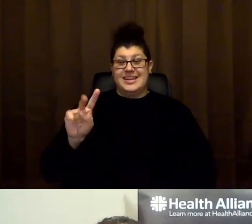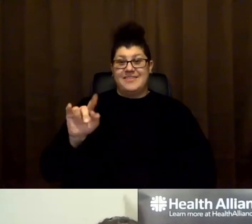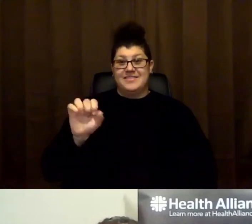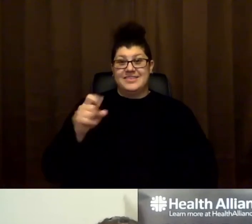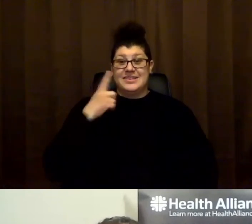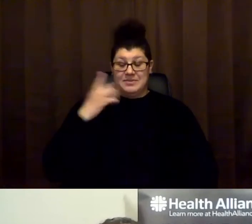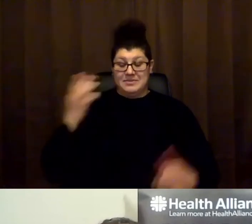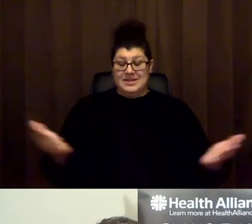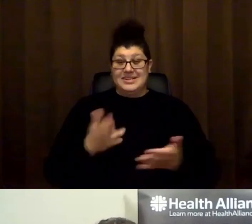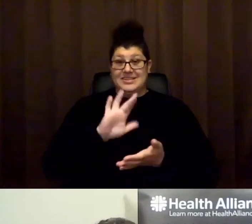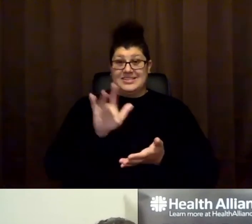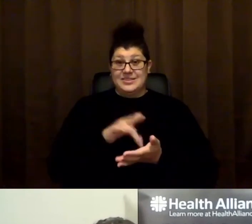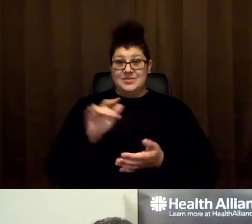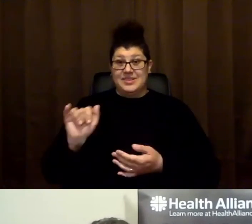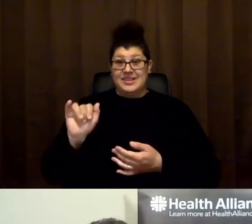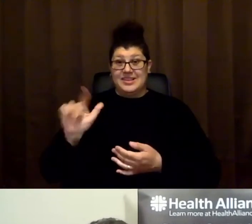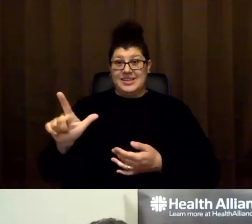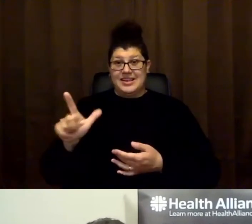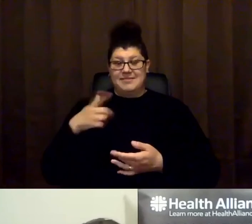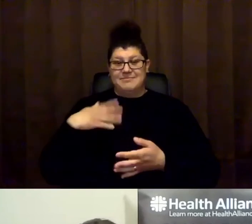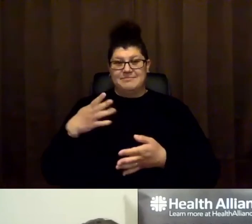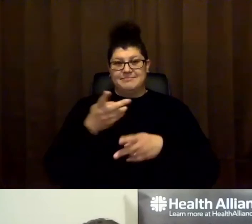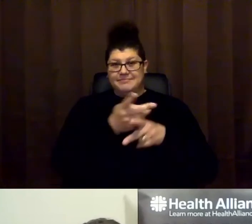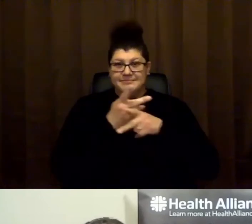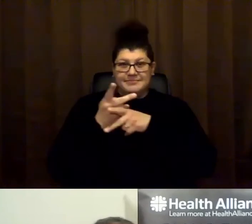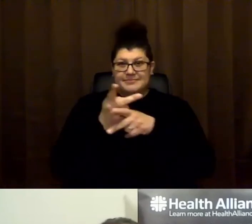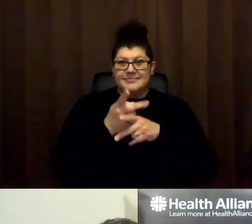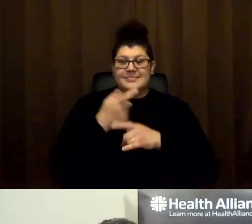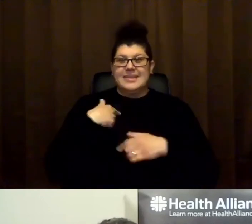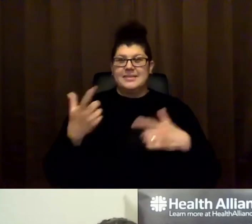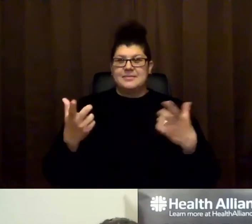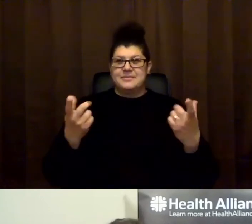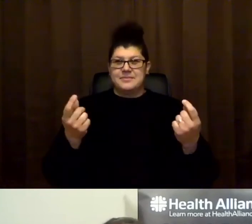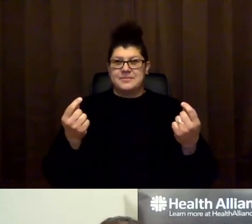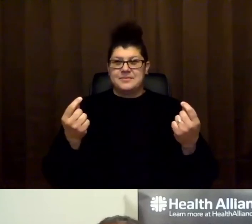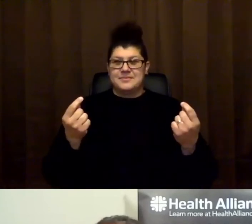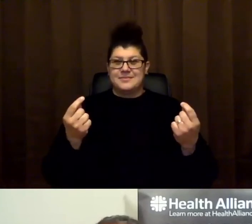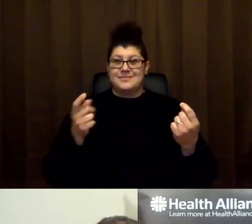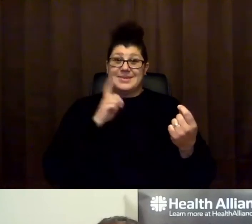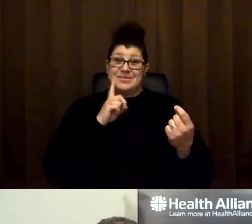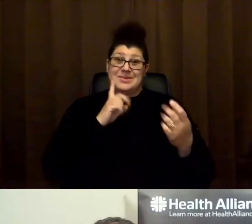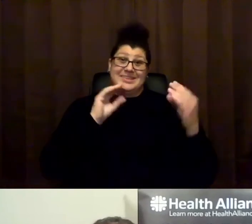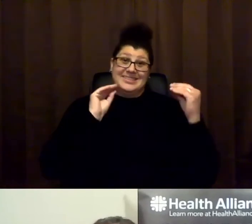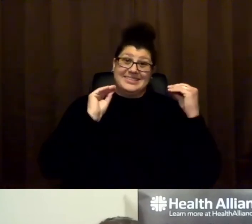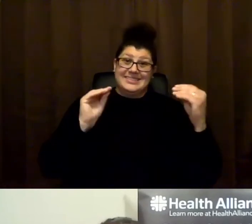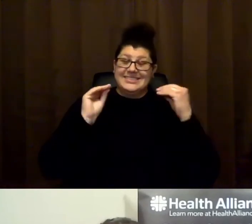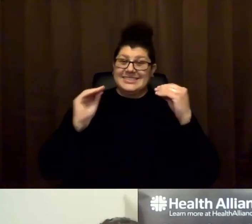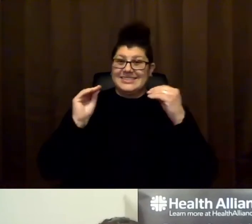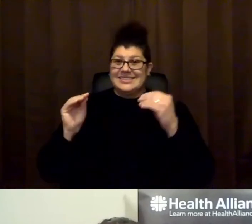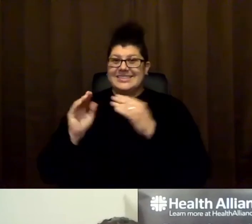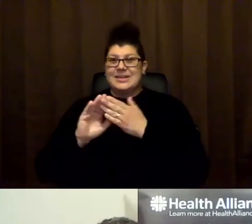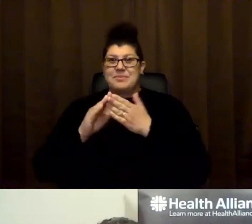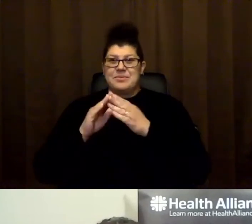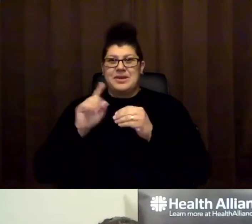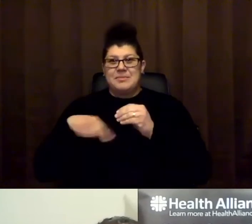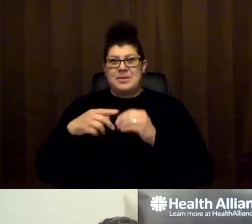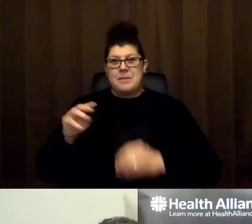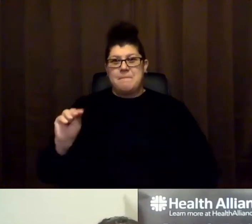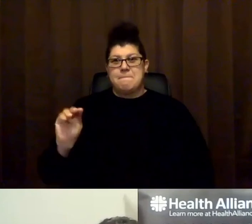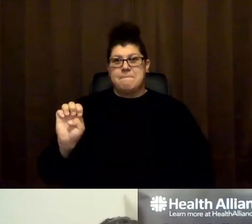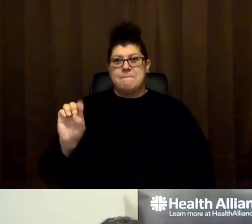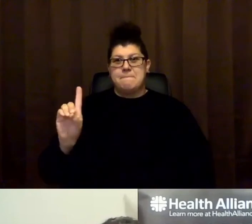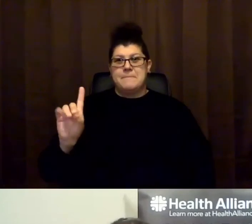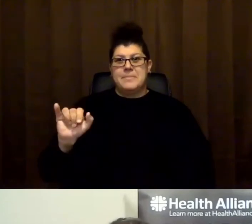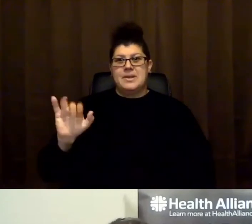Illinois. As a liaison, I had the privilege of educating our community on Medicare. It's important